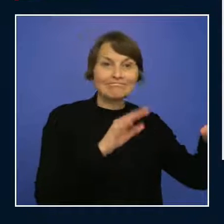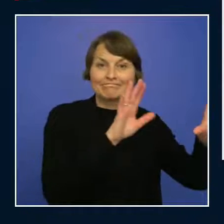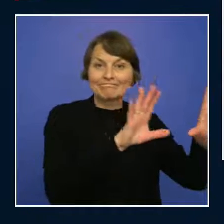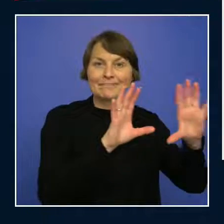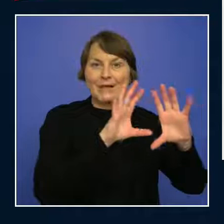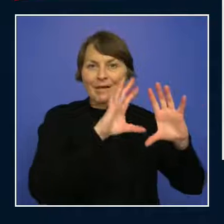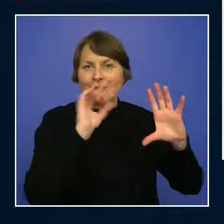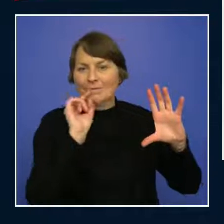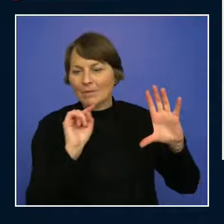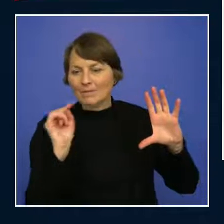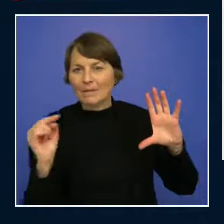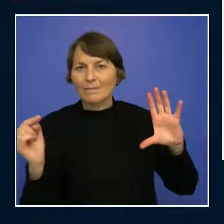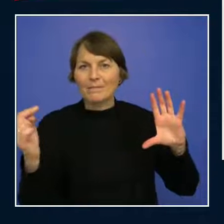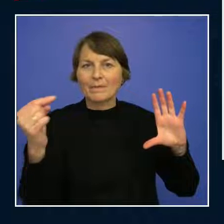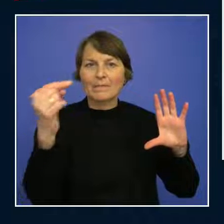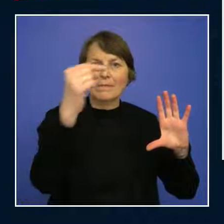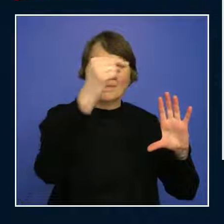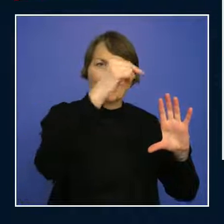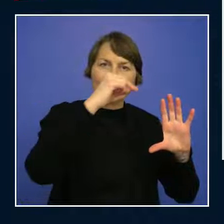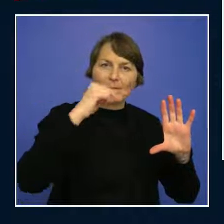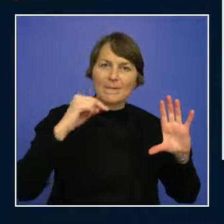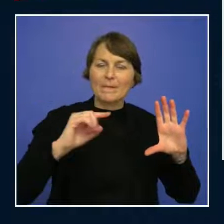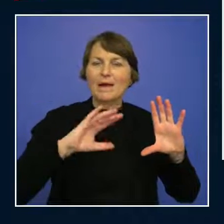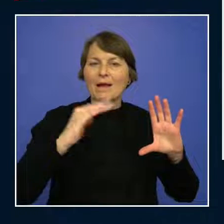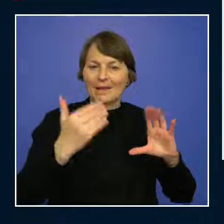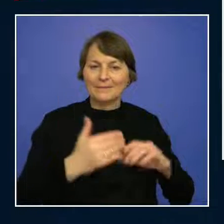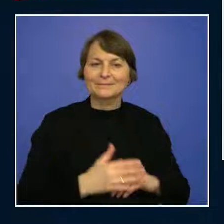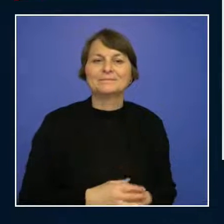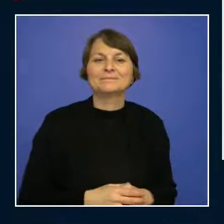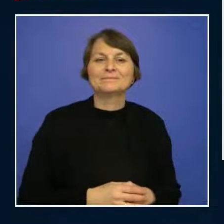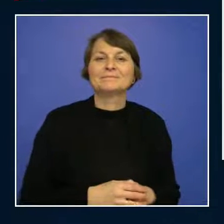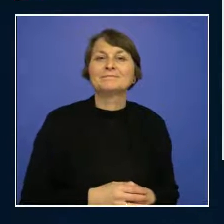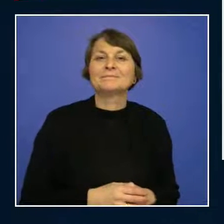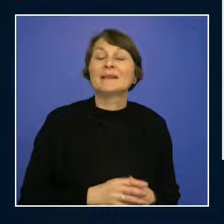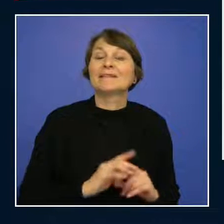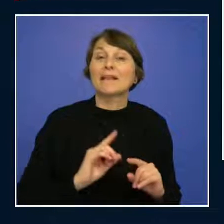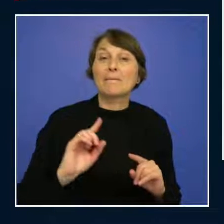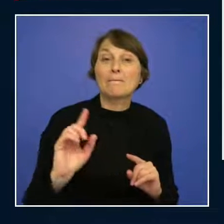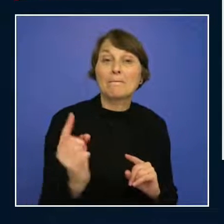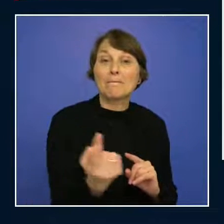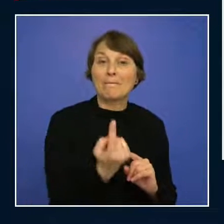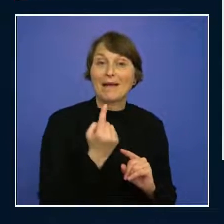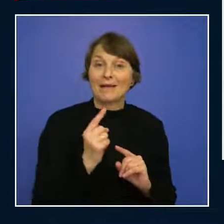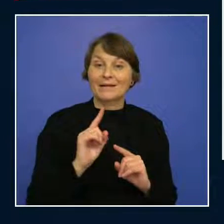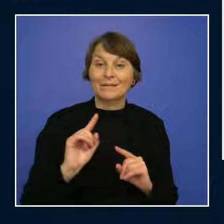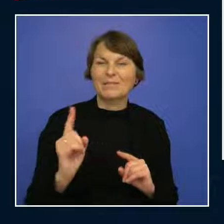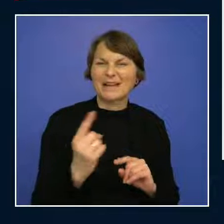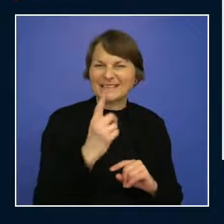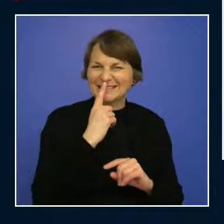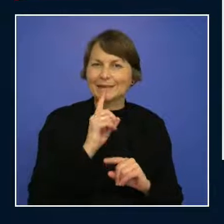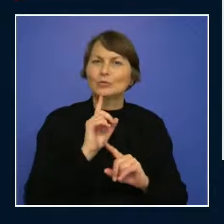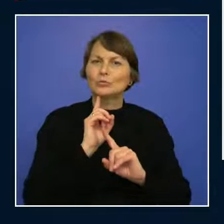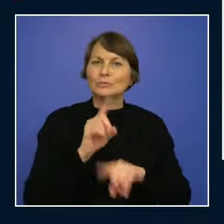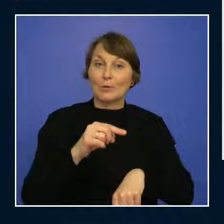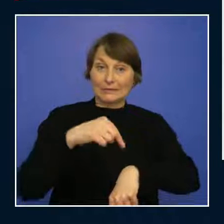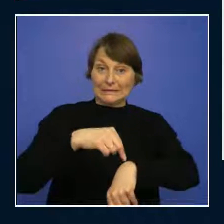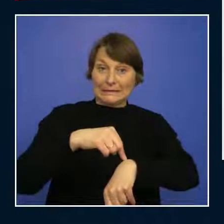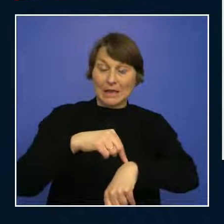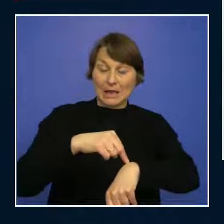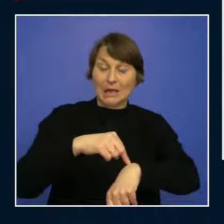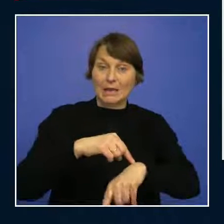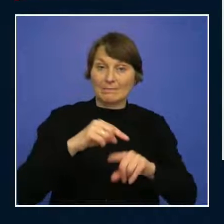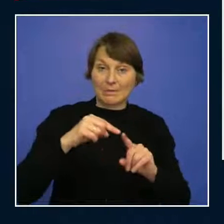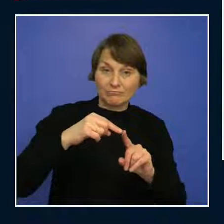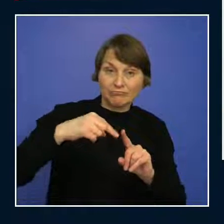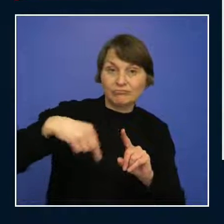across the globe, and it's starting to actually pull back the request. You can see the reaction times here for a lot of our resources. There's